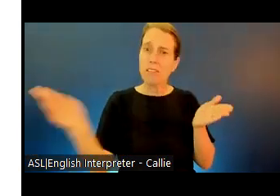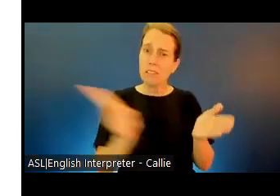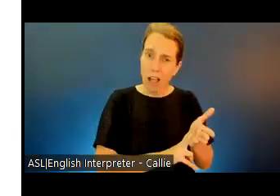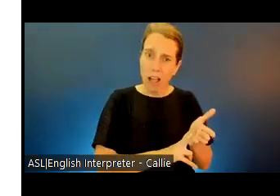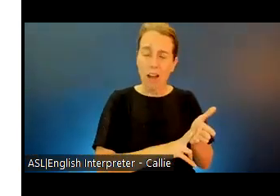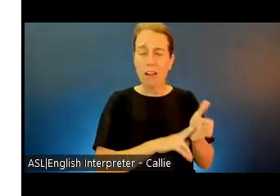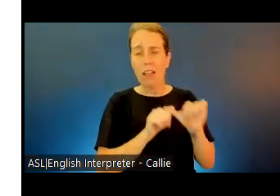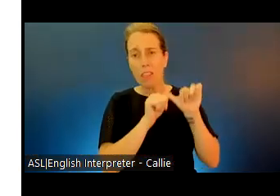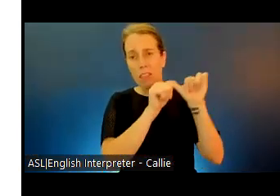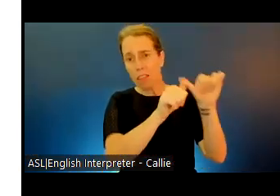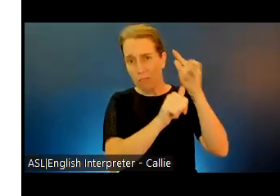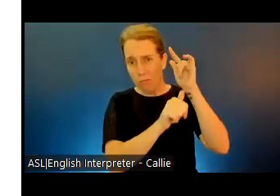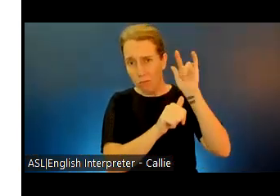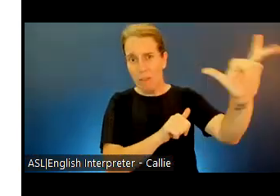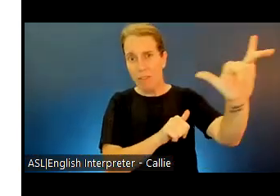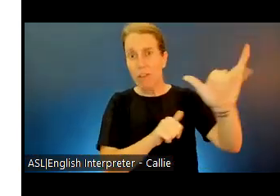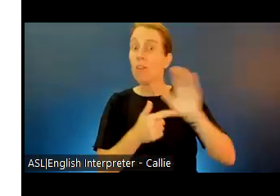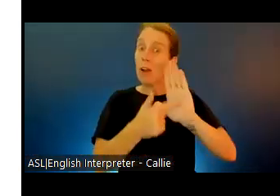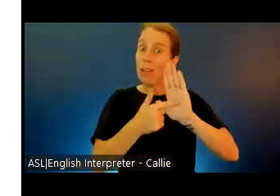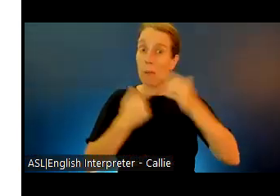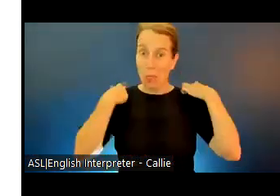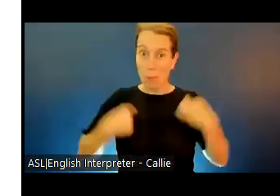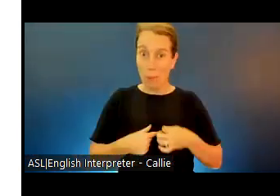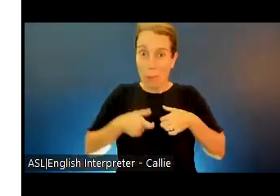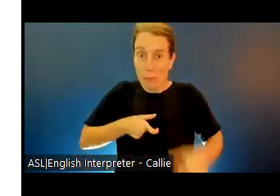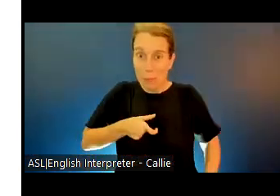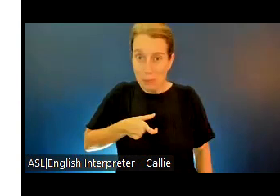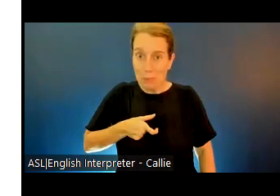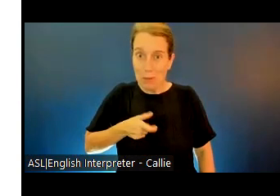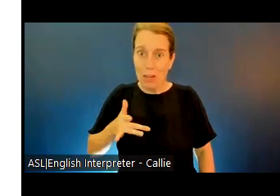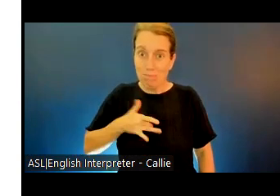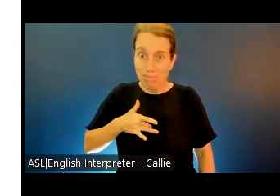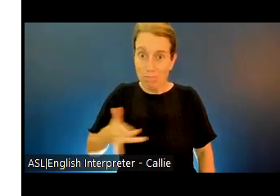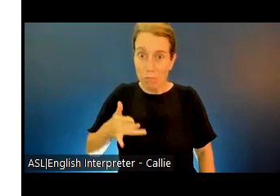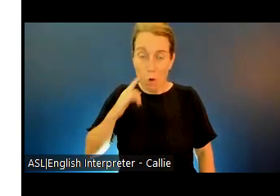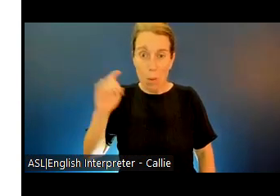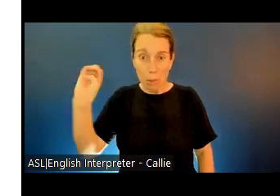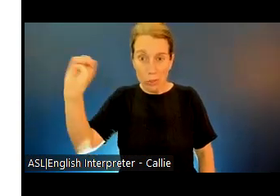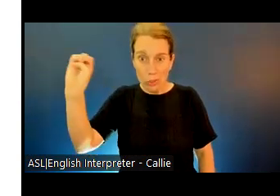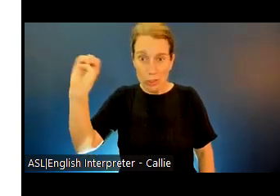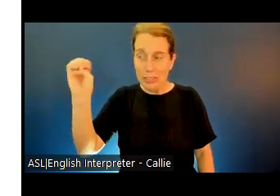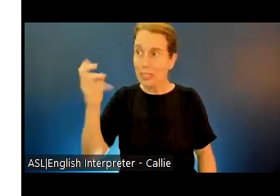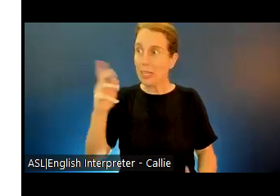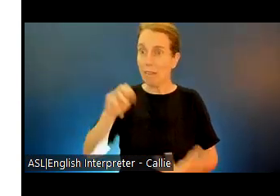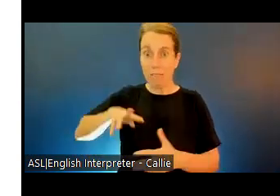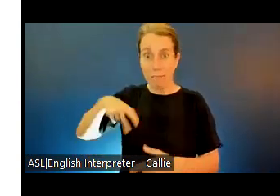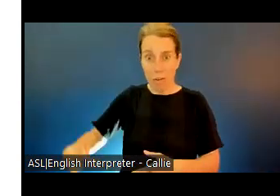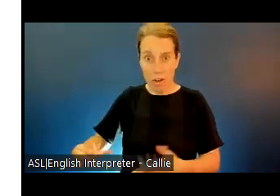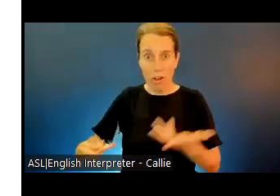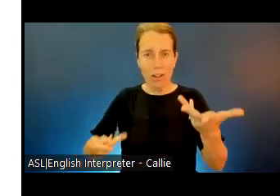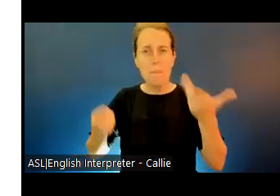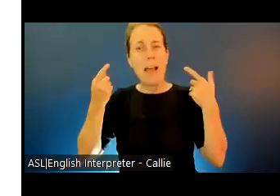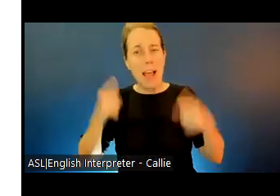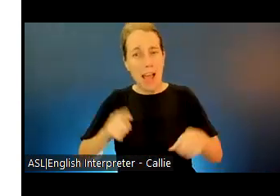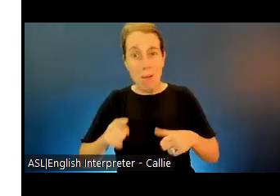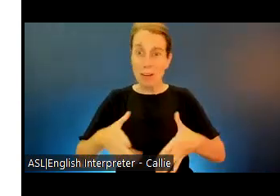such as if you fall, that fall monitor might be a 2 or 3 or 4 year contract to monitor. And even if a loved